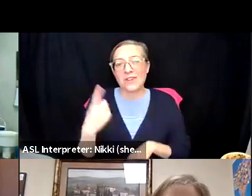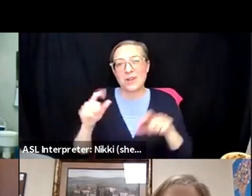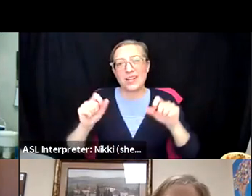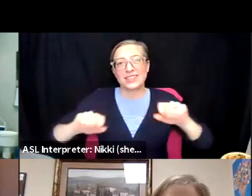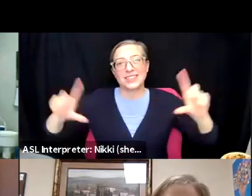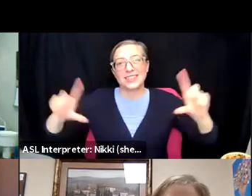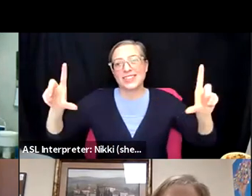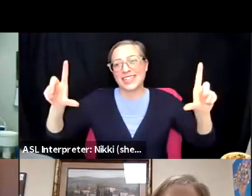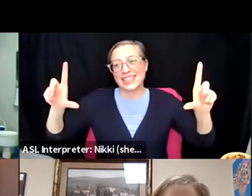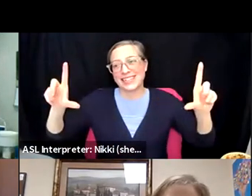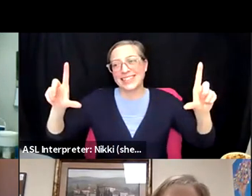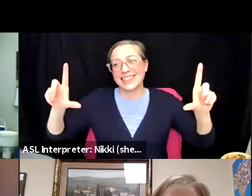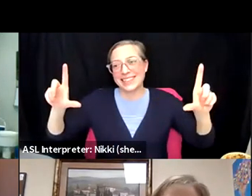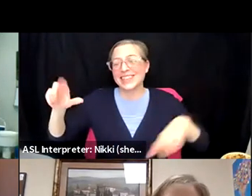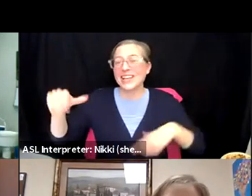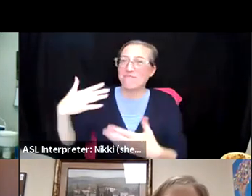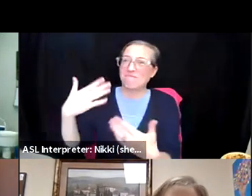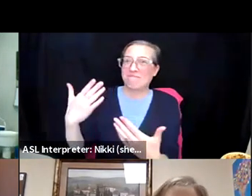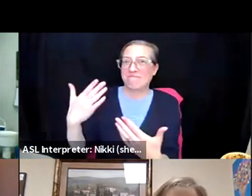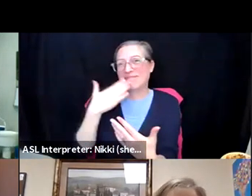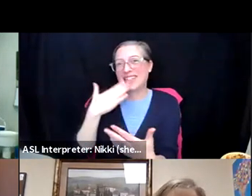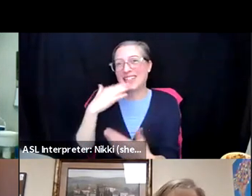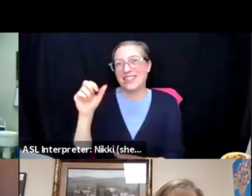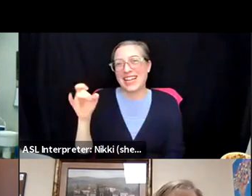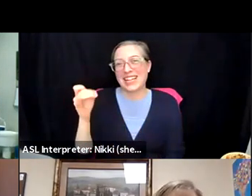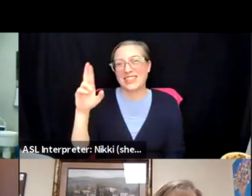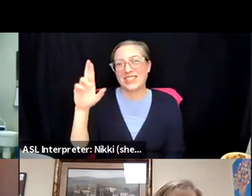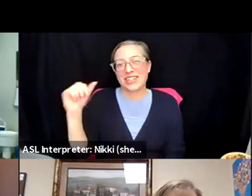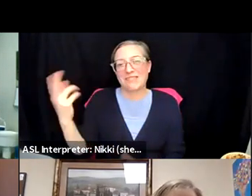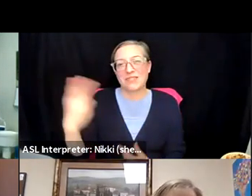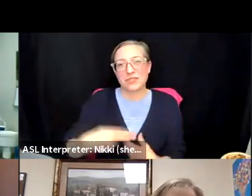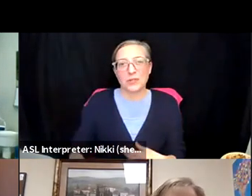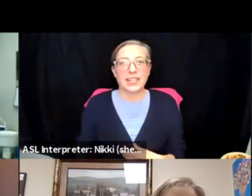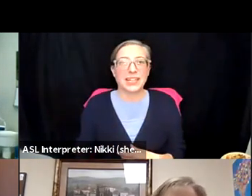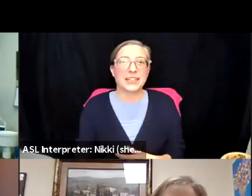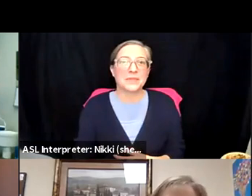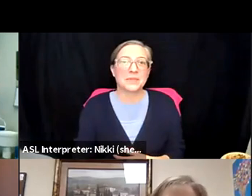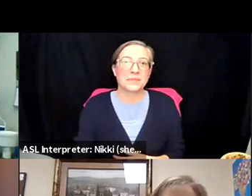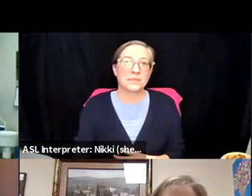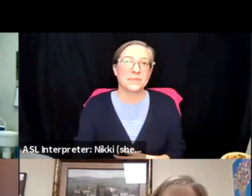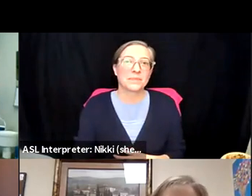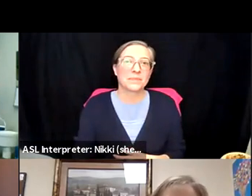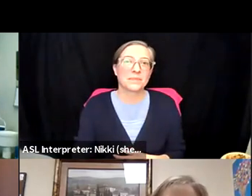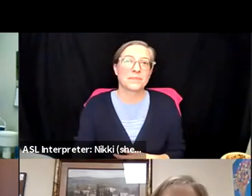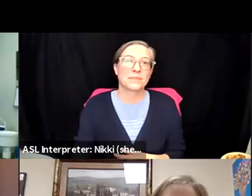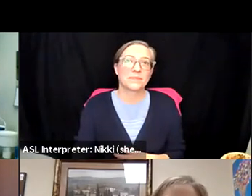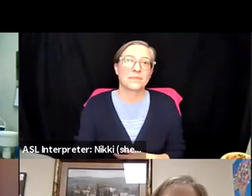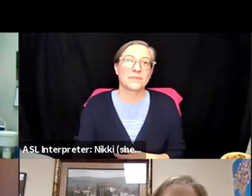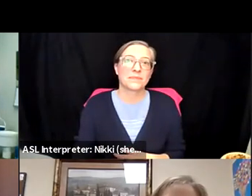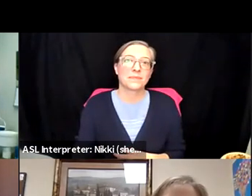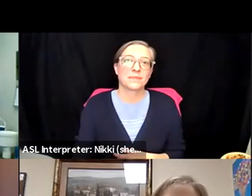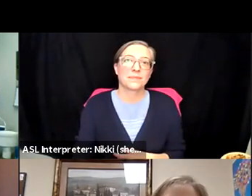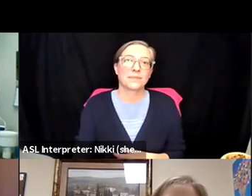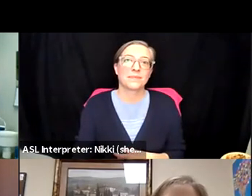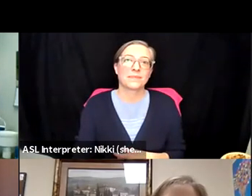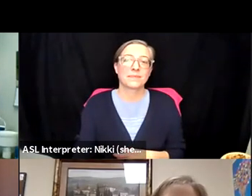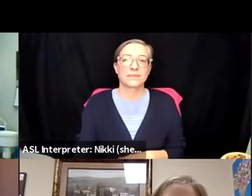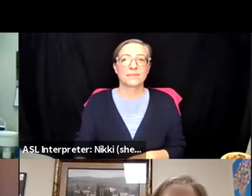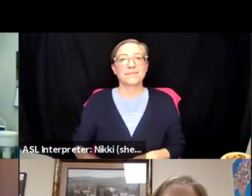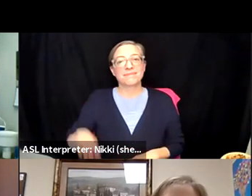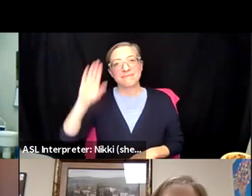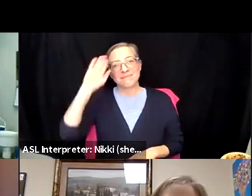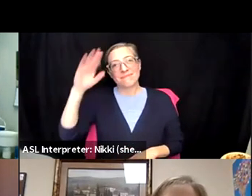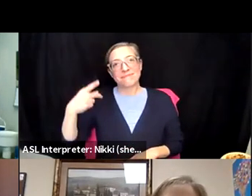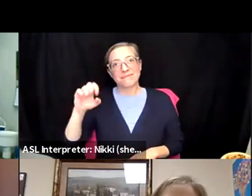got to be with us today. Peggy, how about you? So I'm Peggy Reicher. I'm the Executive Director for the